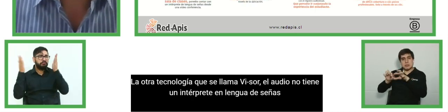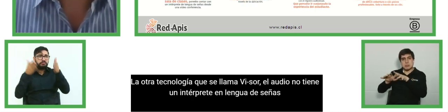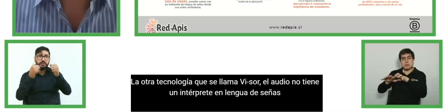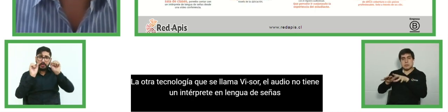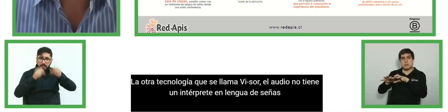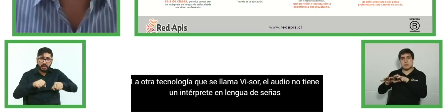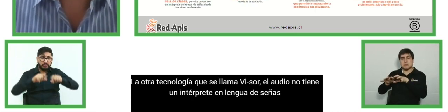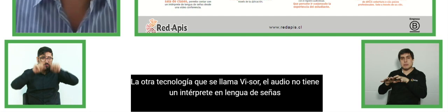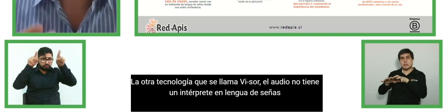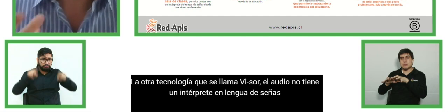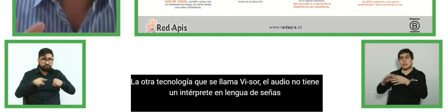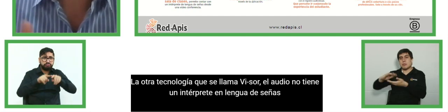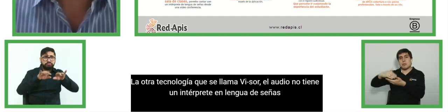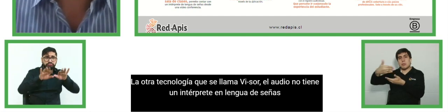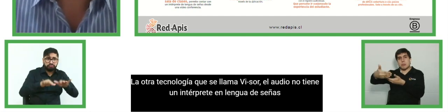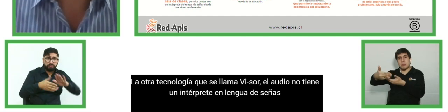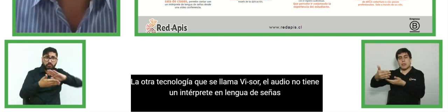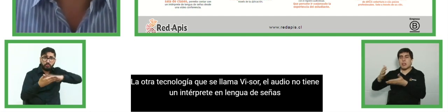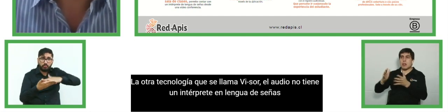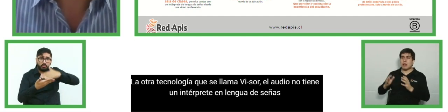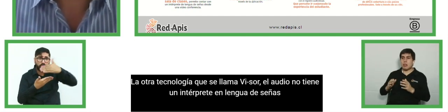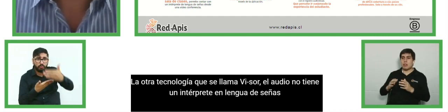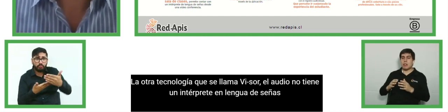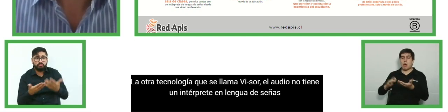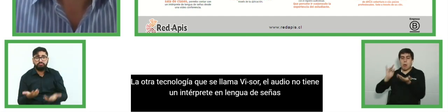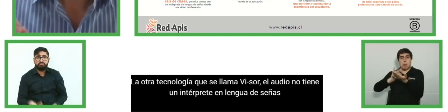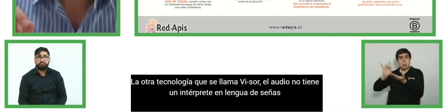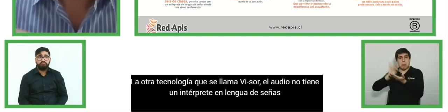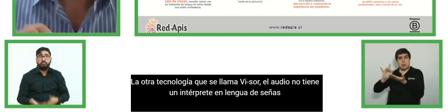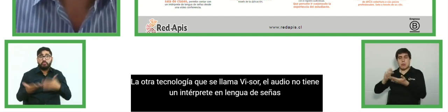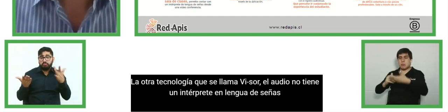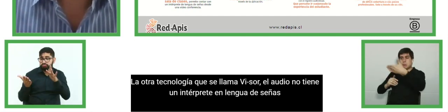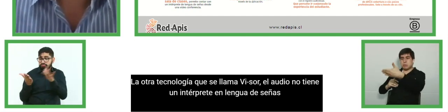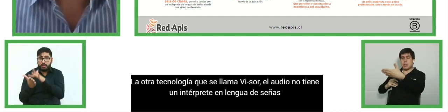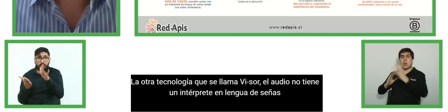he sees the information in real time. And what are the benefits of this platform? Well,